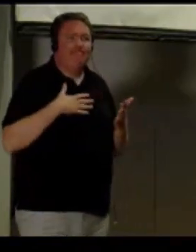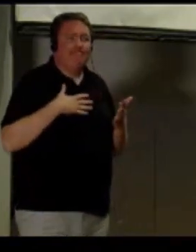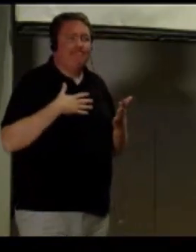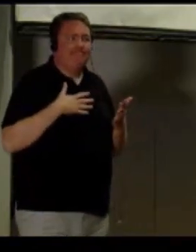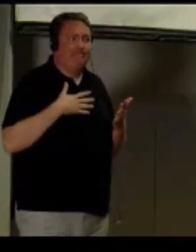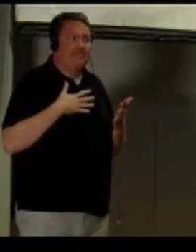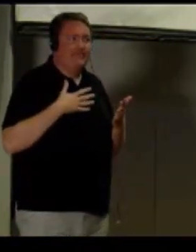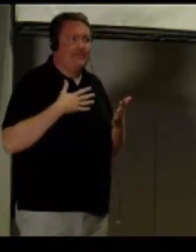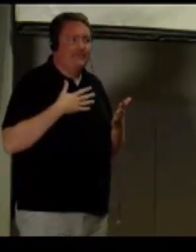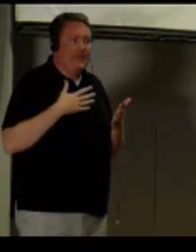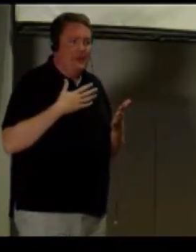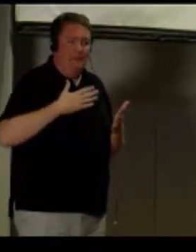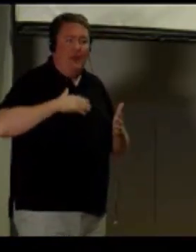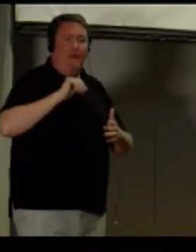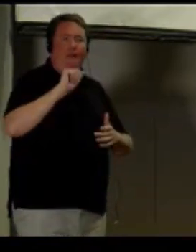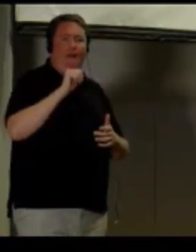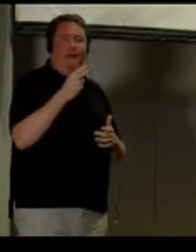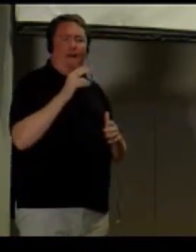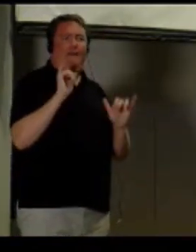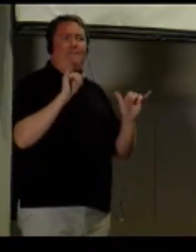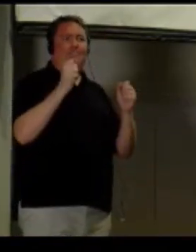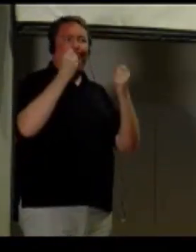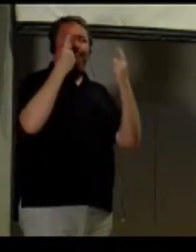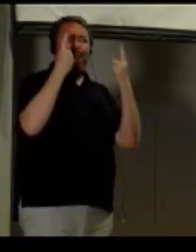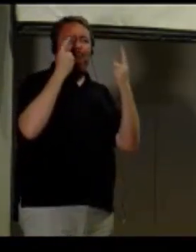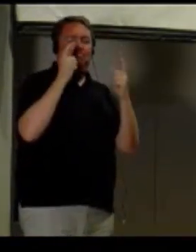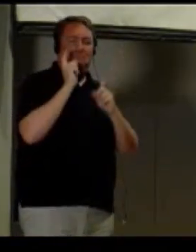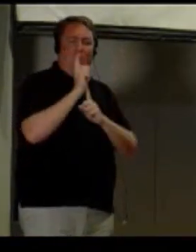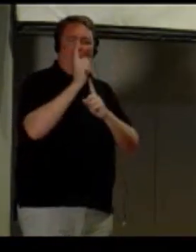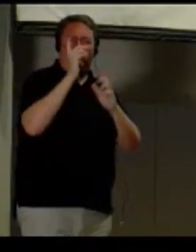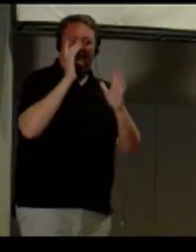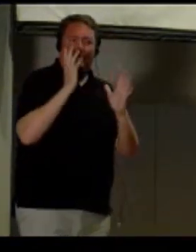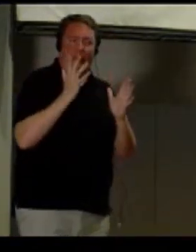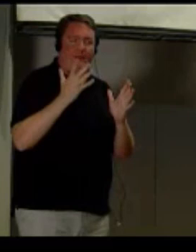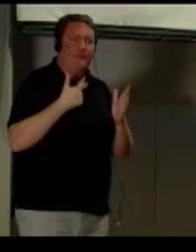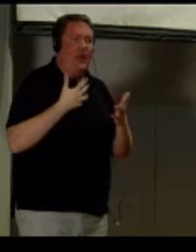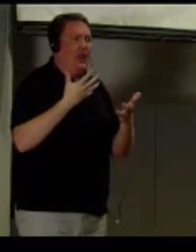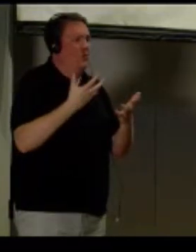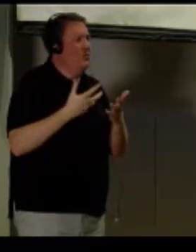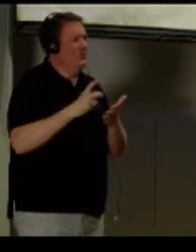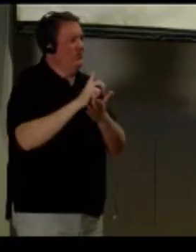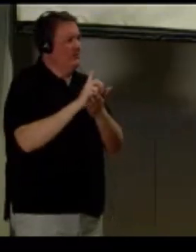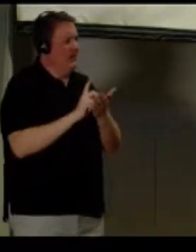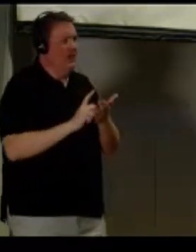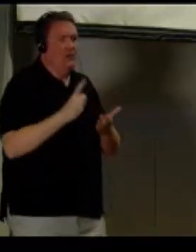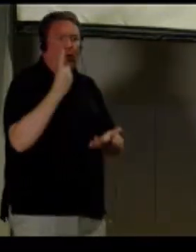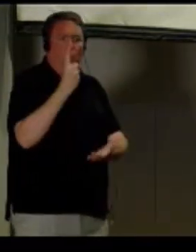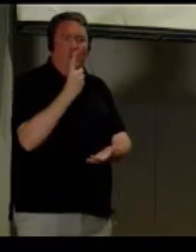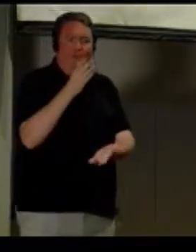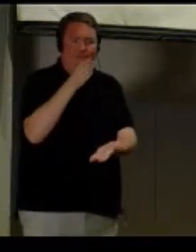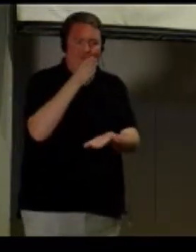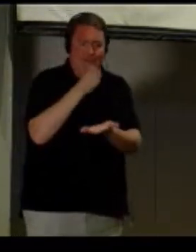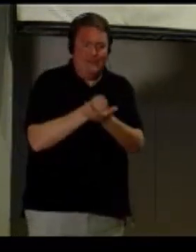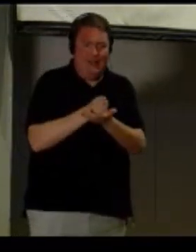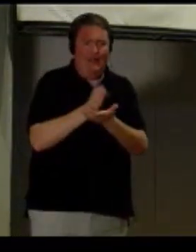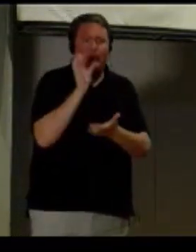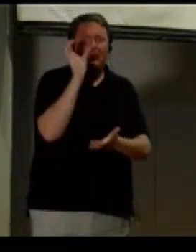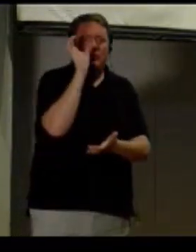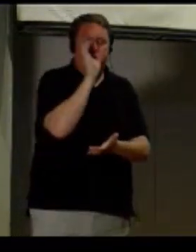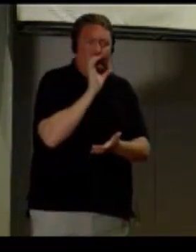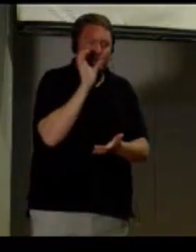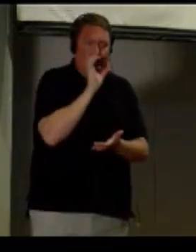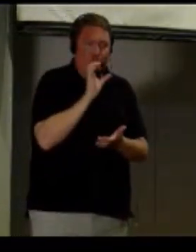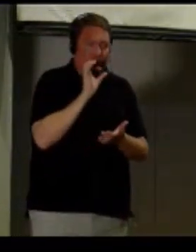the greatest aha moment when I realized that I wanted to design a one-stop searching mechanism for